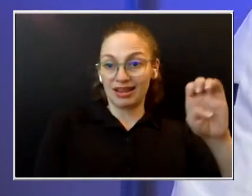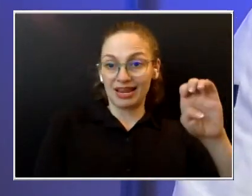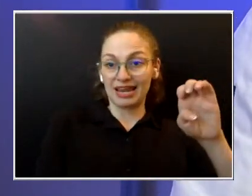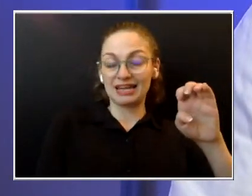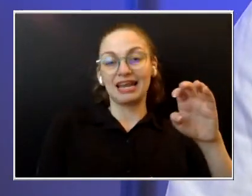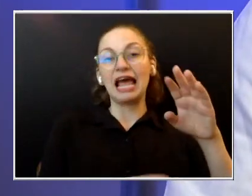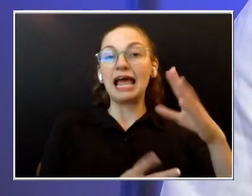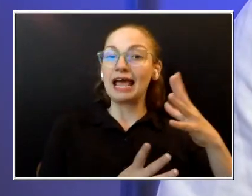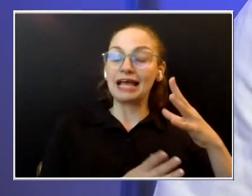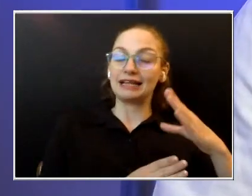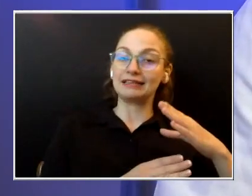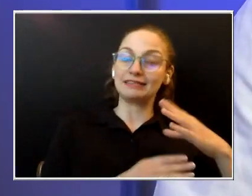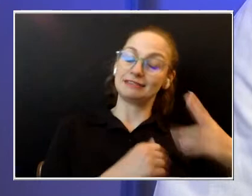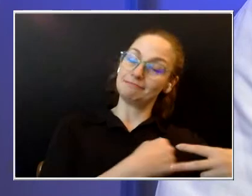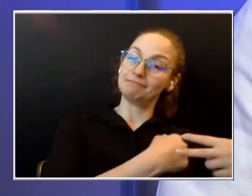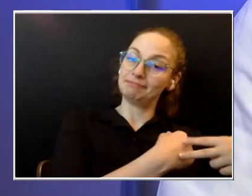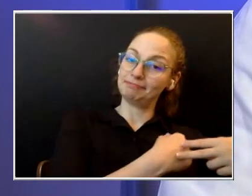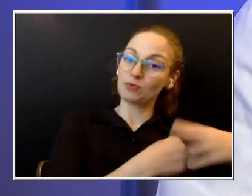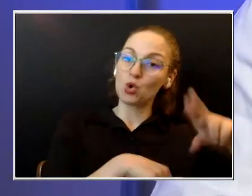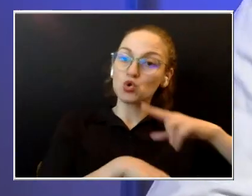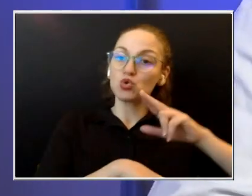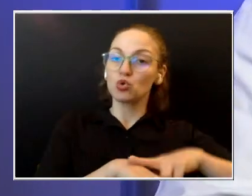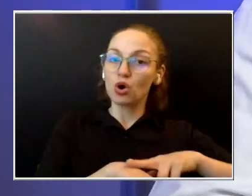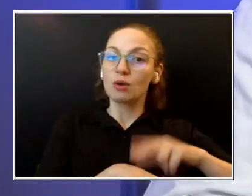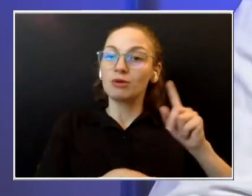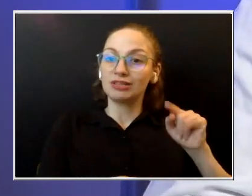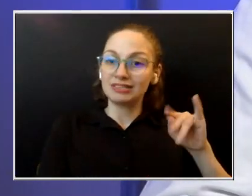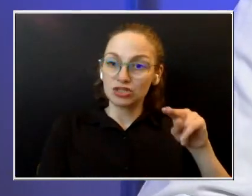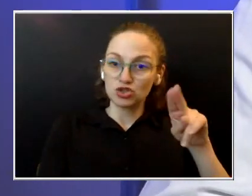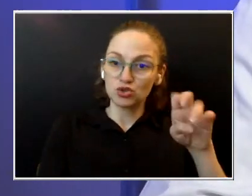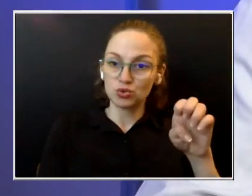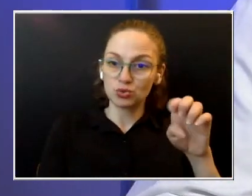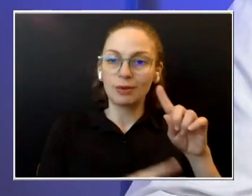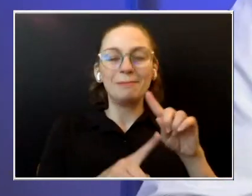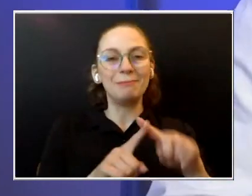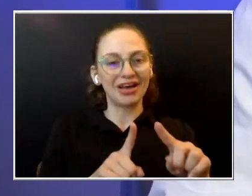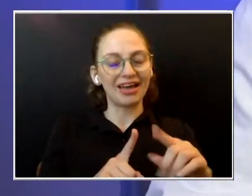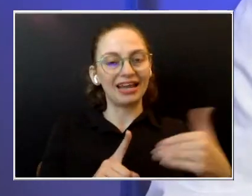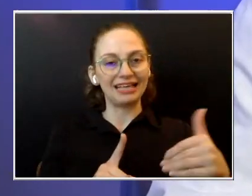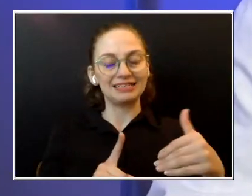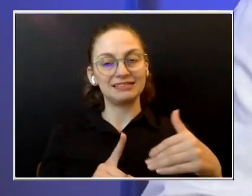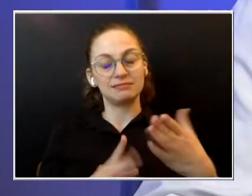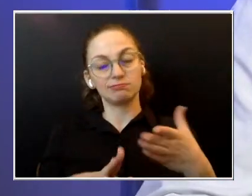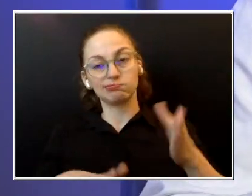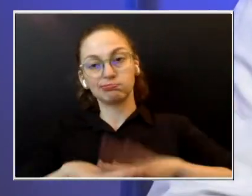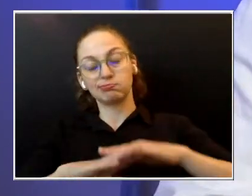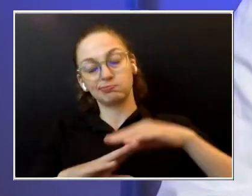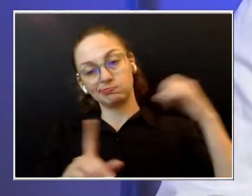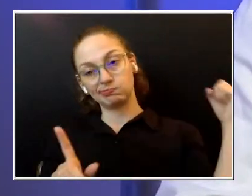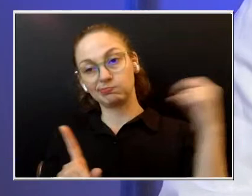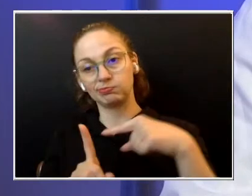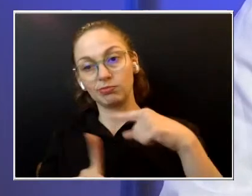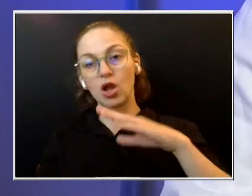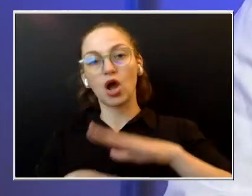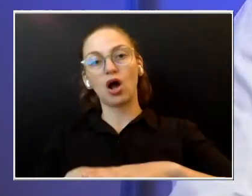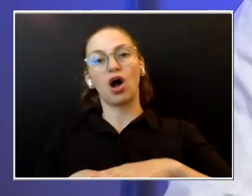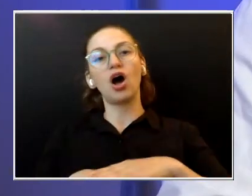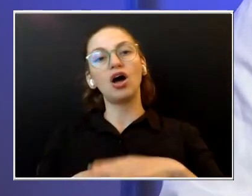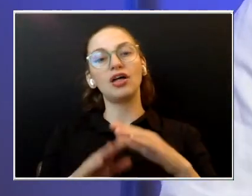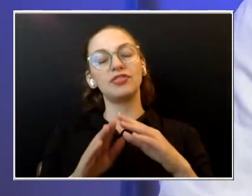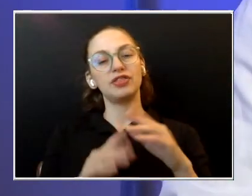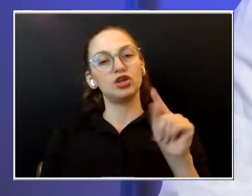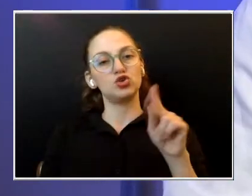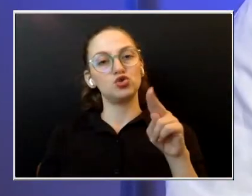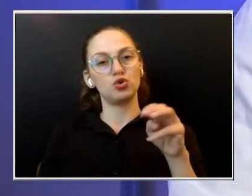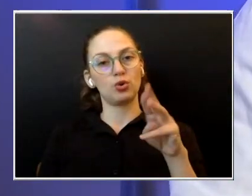tumor cells. So if you can at least minimize normal tissue dose and maximize tumor dose itself,